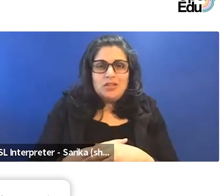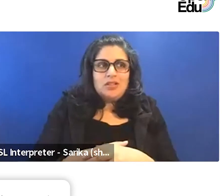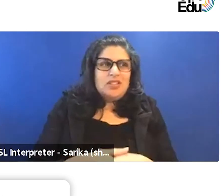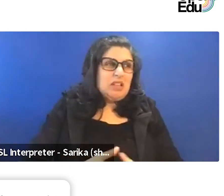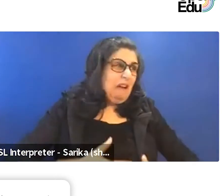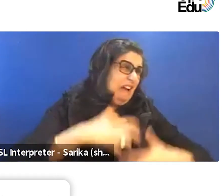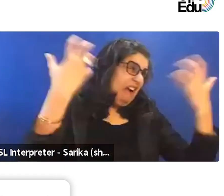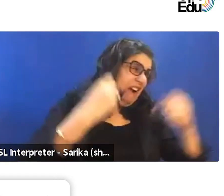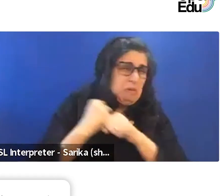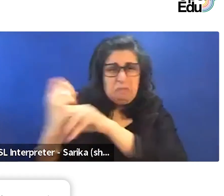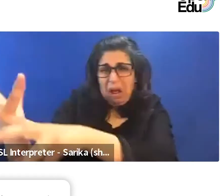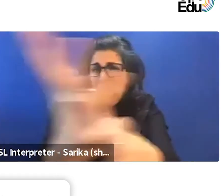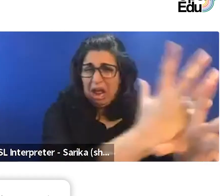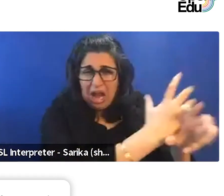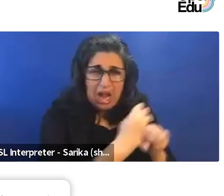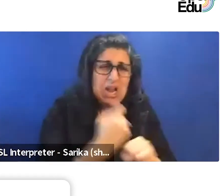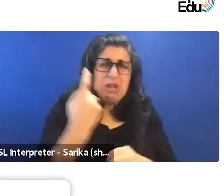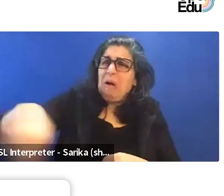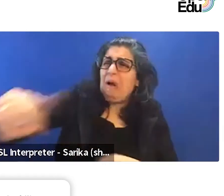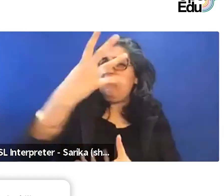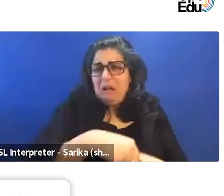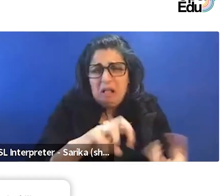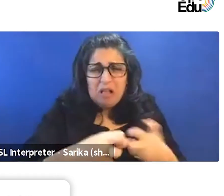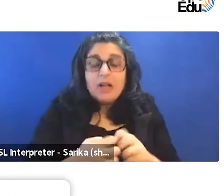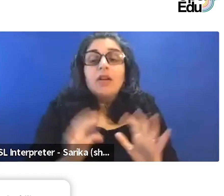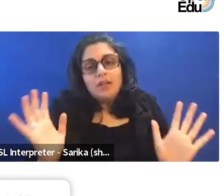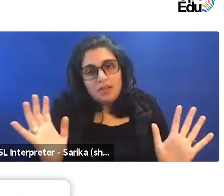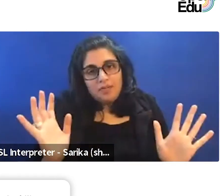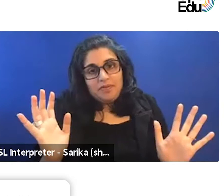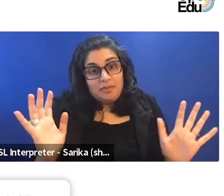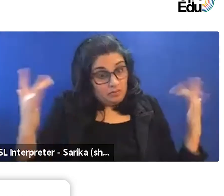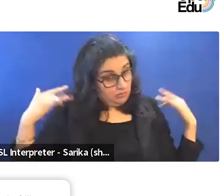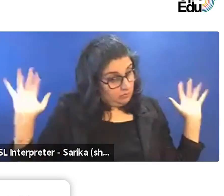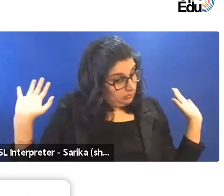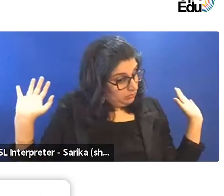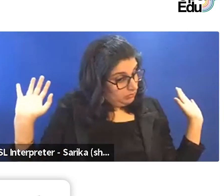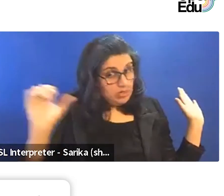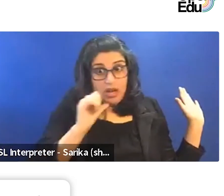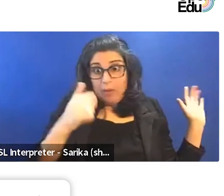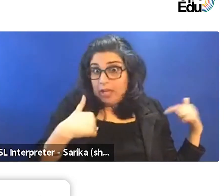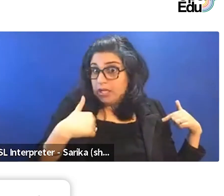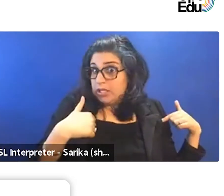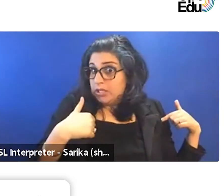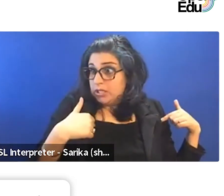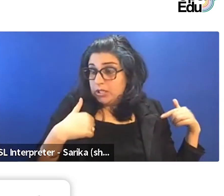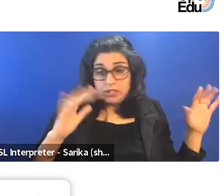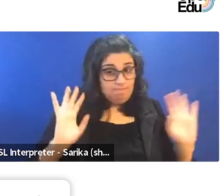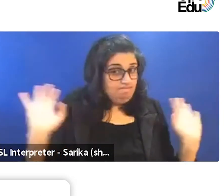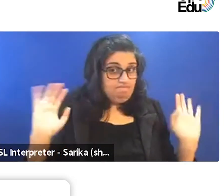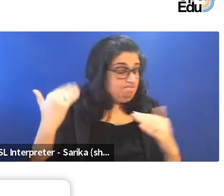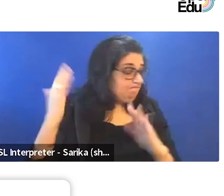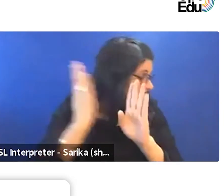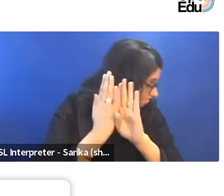everyone and saying, hey, all of you, you're all part of this problem, everyone's kind of like, I'm not going to stick my head out there because I'm going to get a club